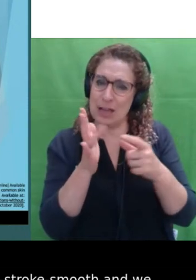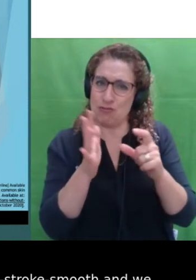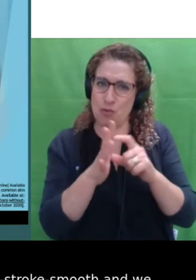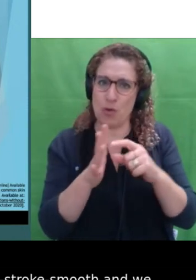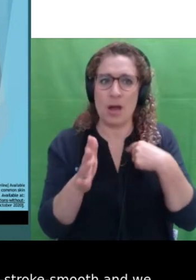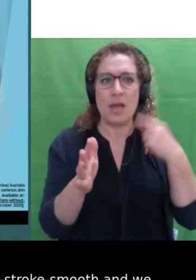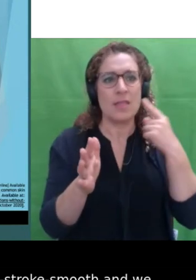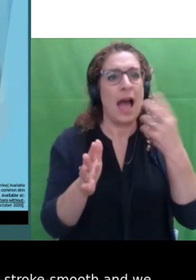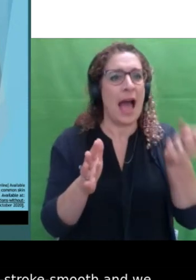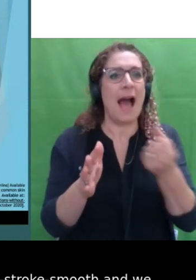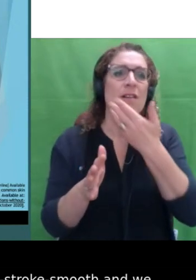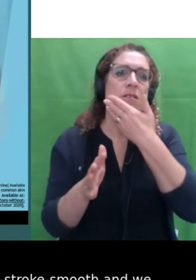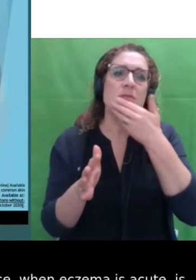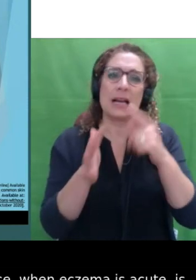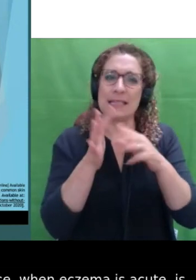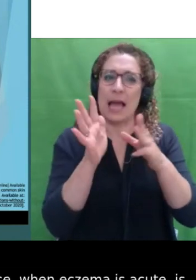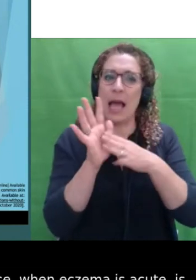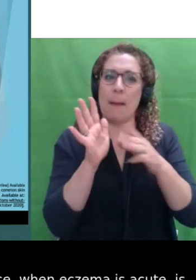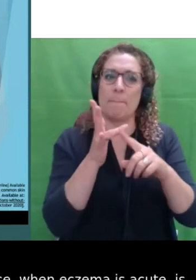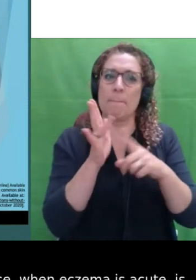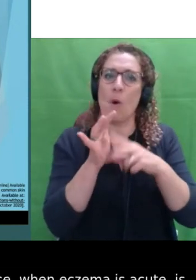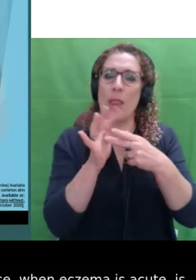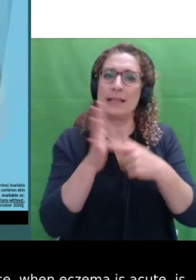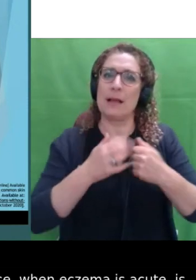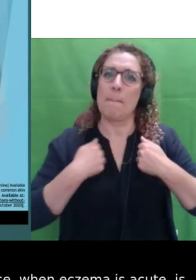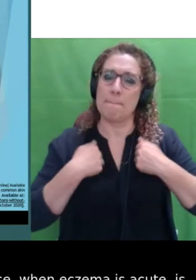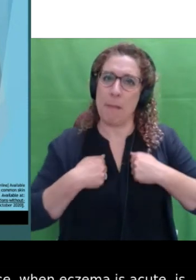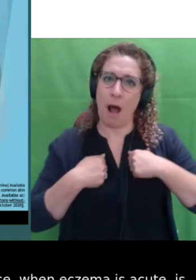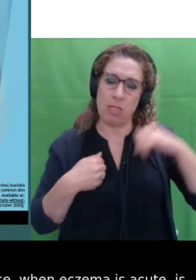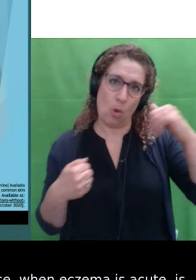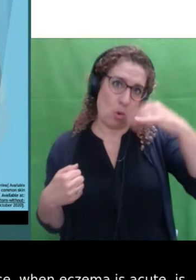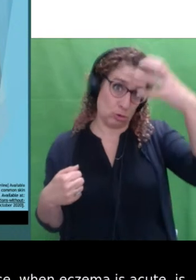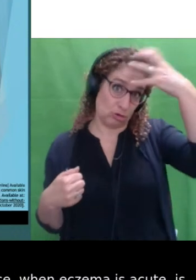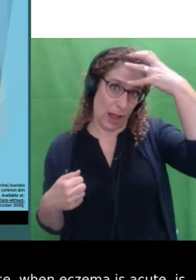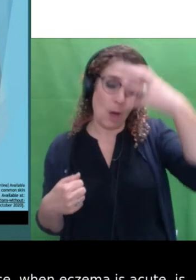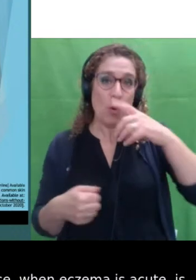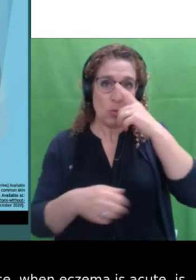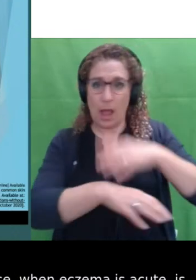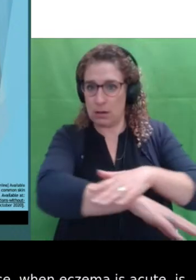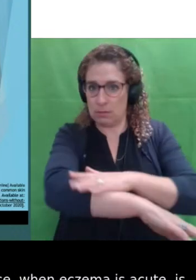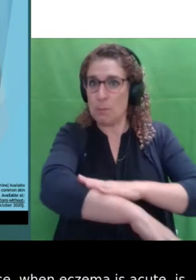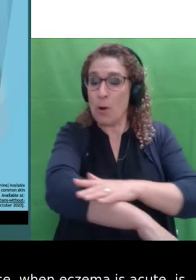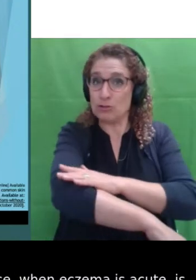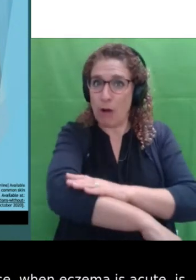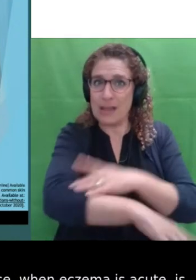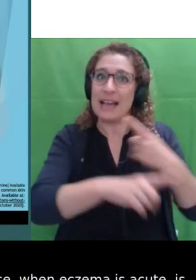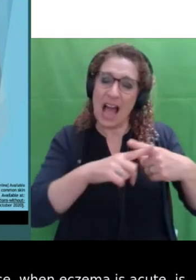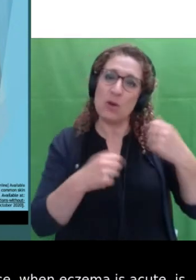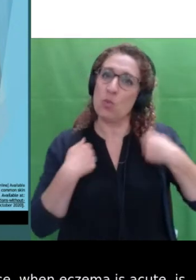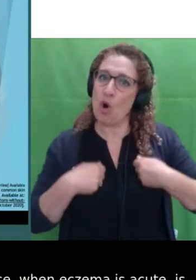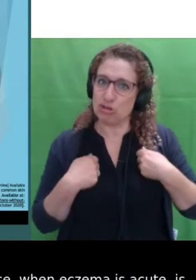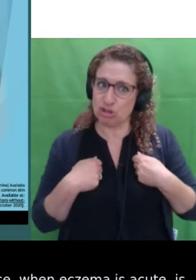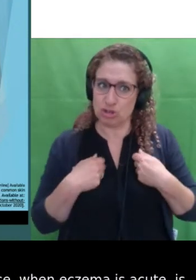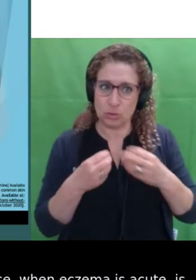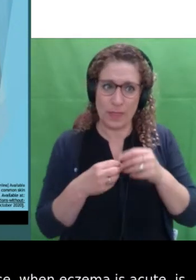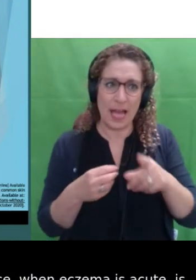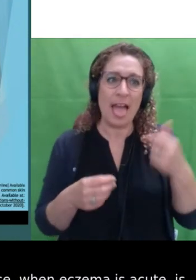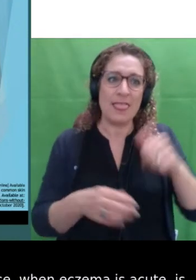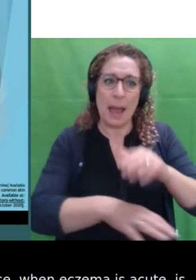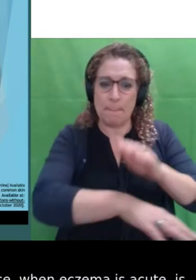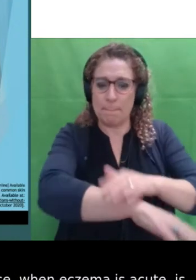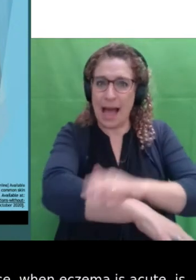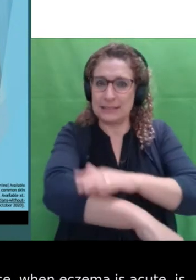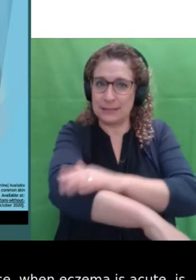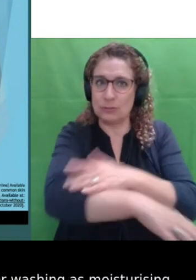emollient bath or shower you can use the same emollient for washing as moisturizing then pat dry then apply the